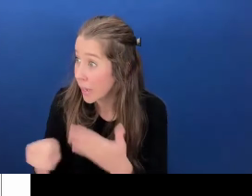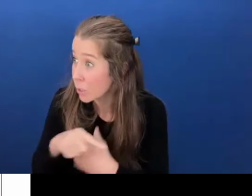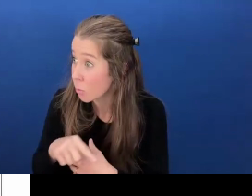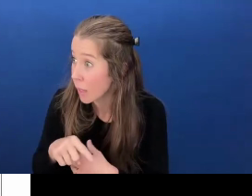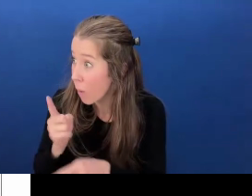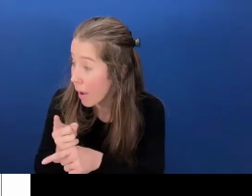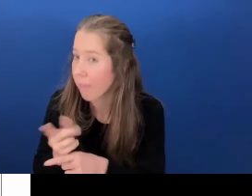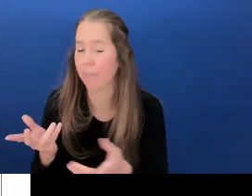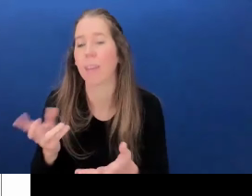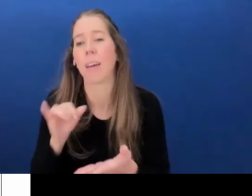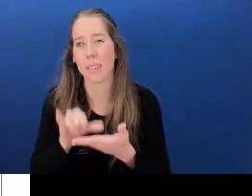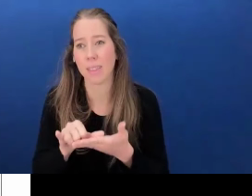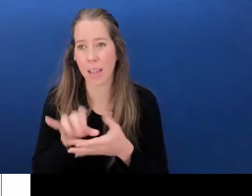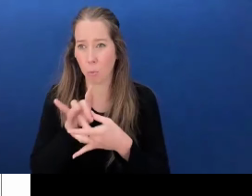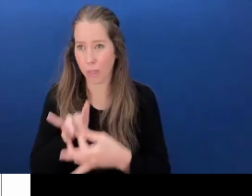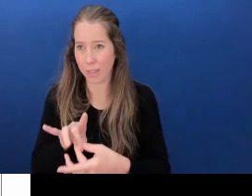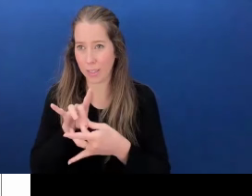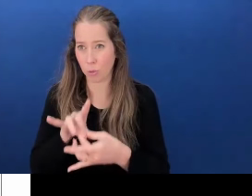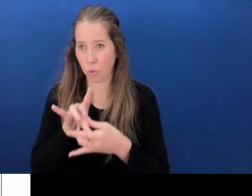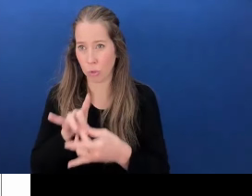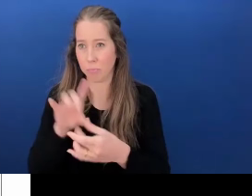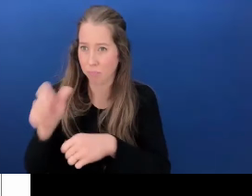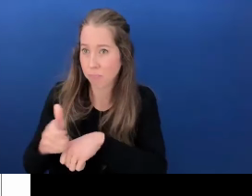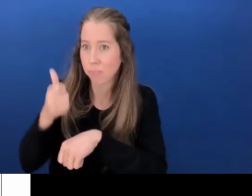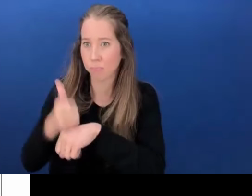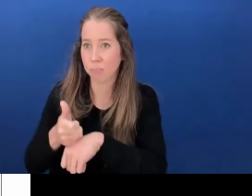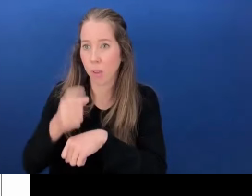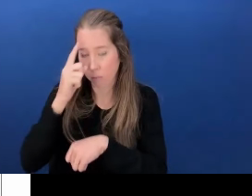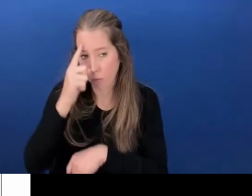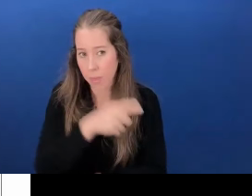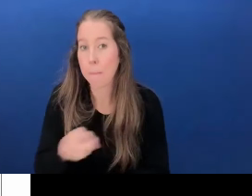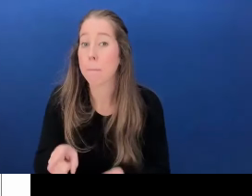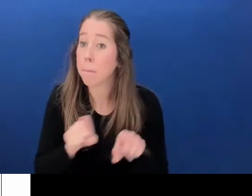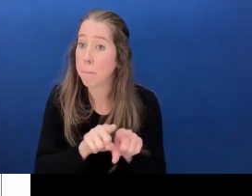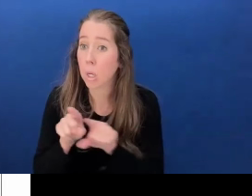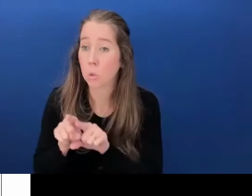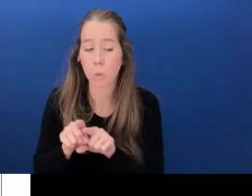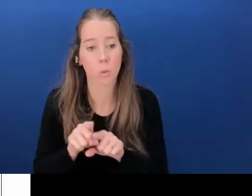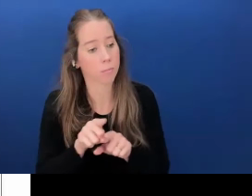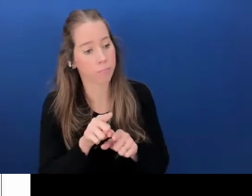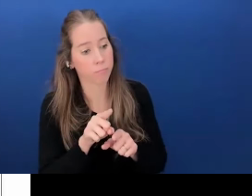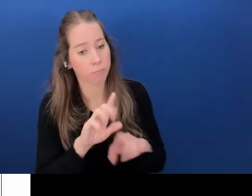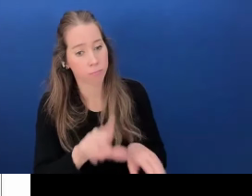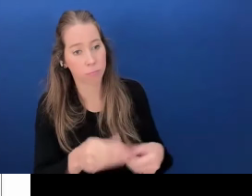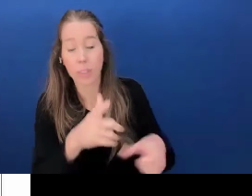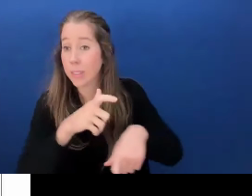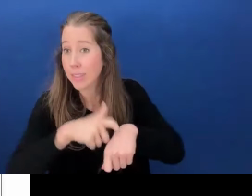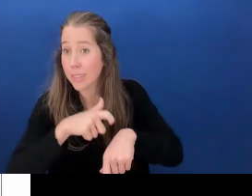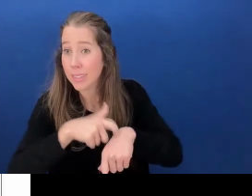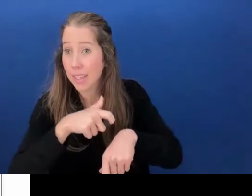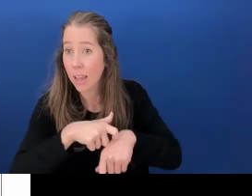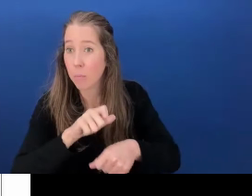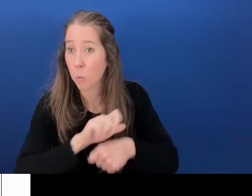So, it's building that relationship for them, but it's also for some of them, giving them the time dedicated to working